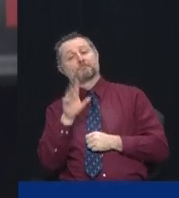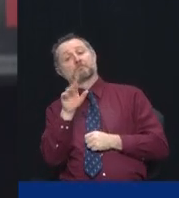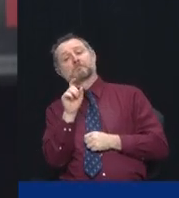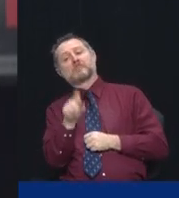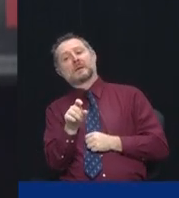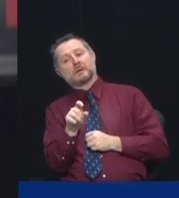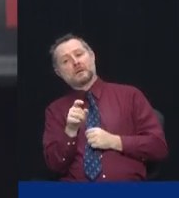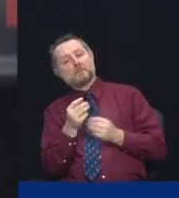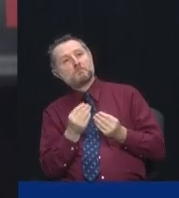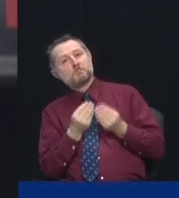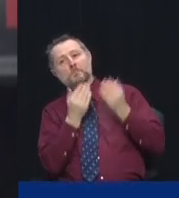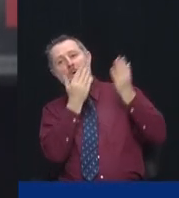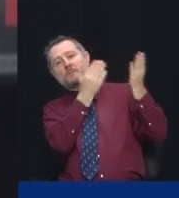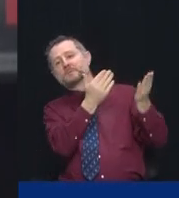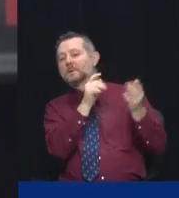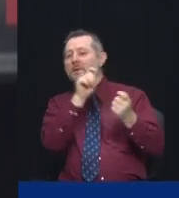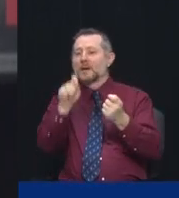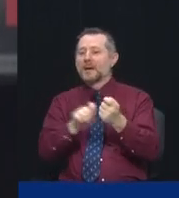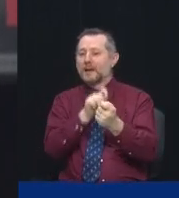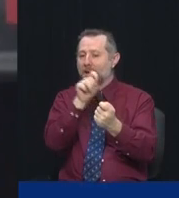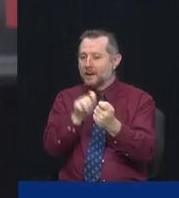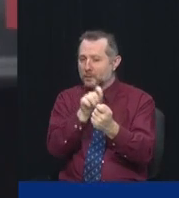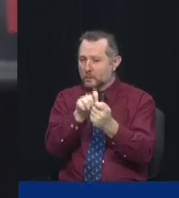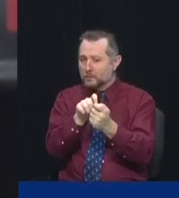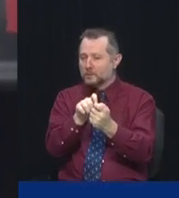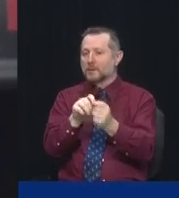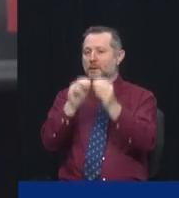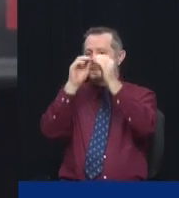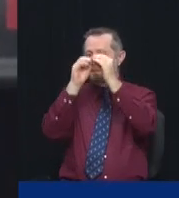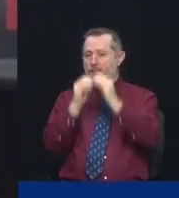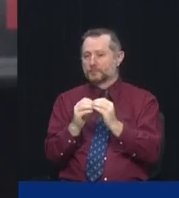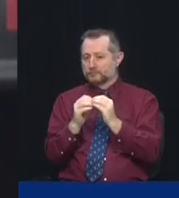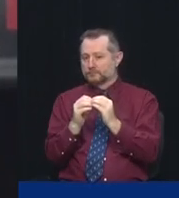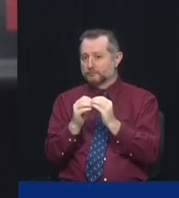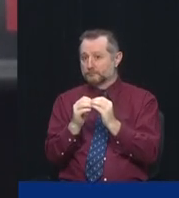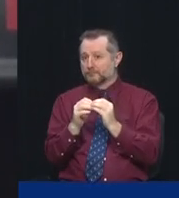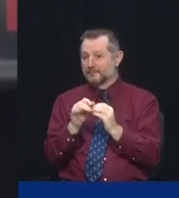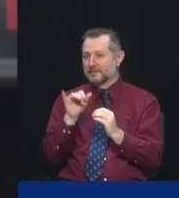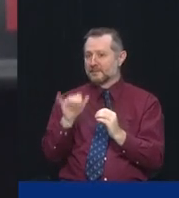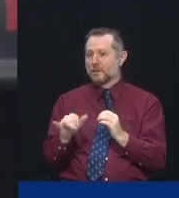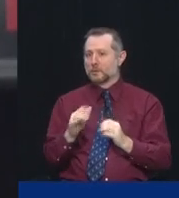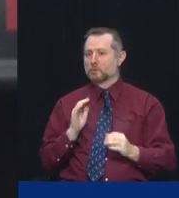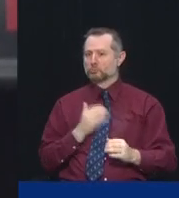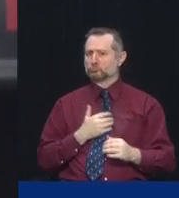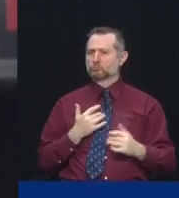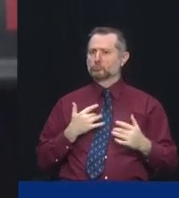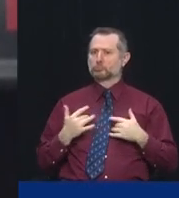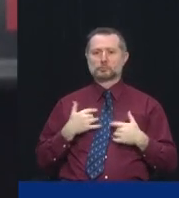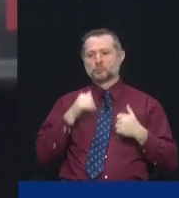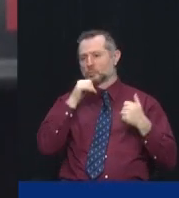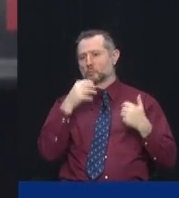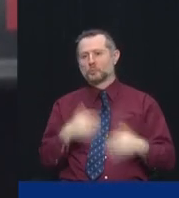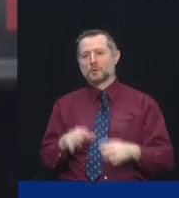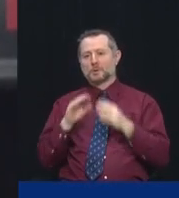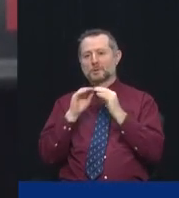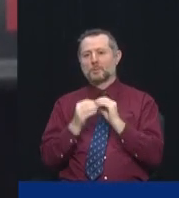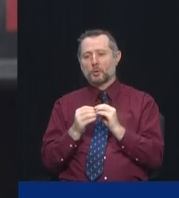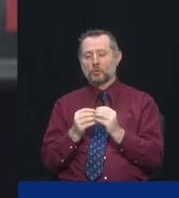numbers. And that was what was most important, that the numbers we release were